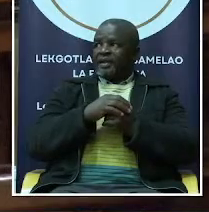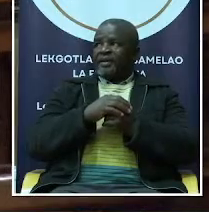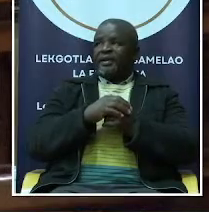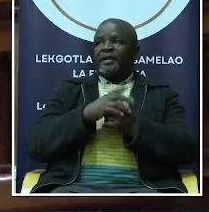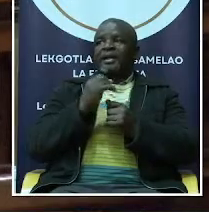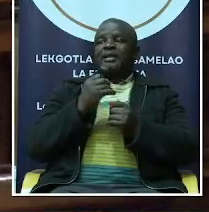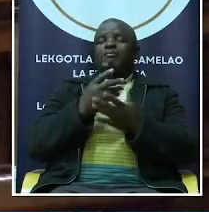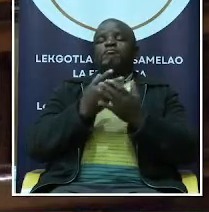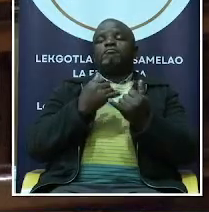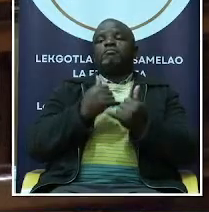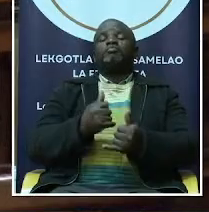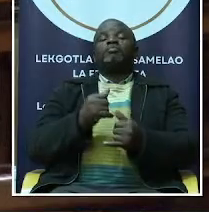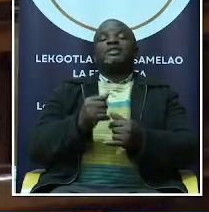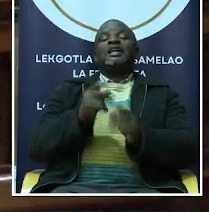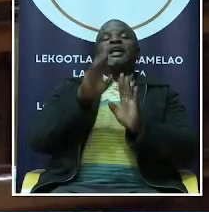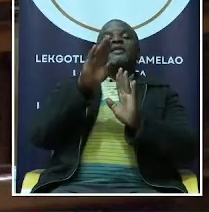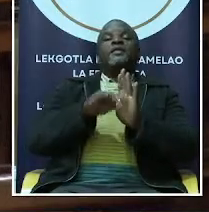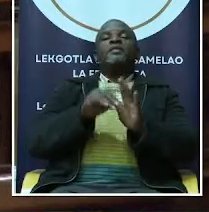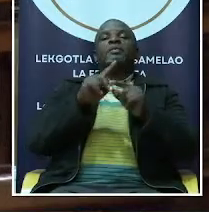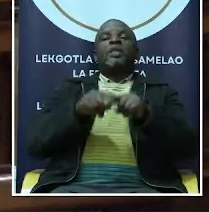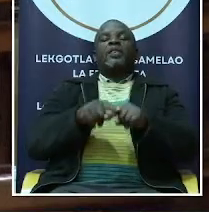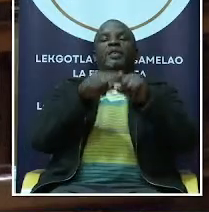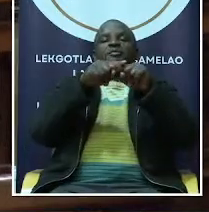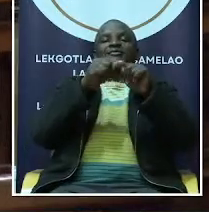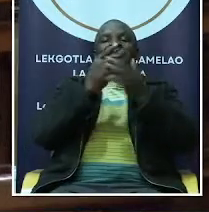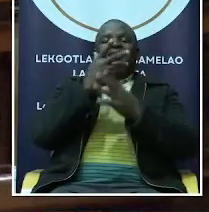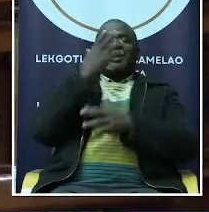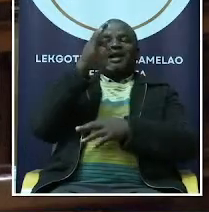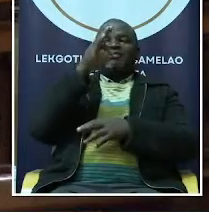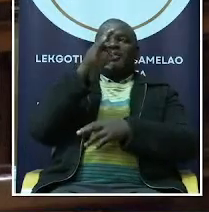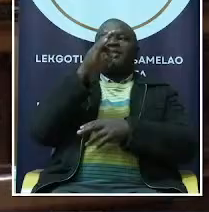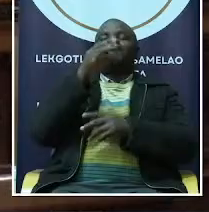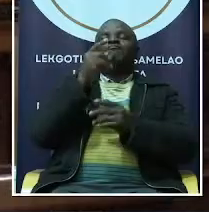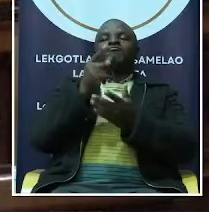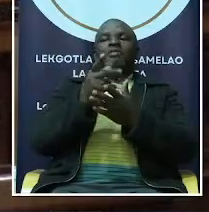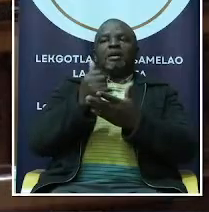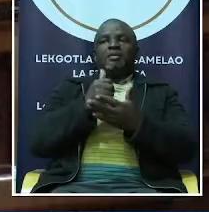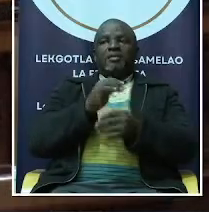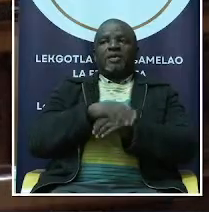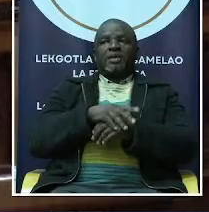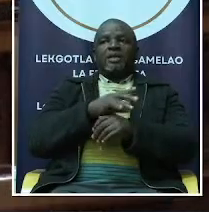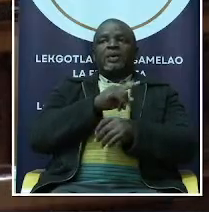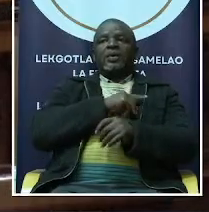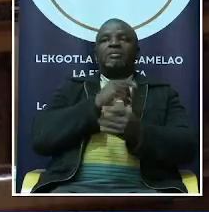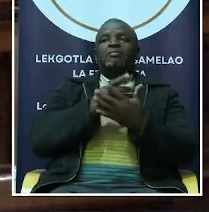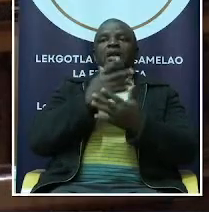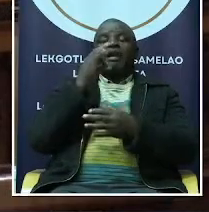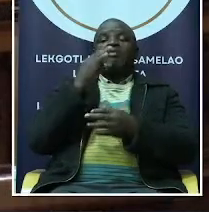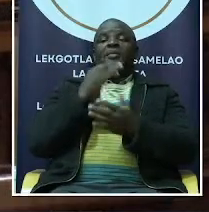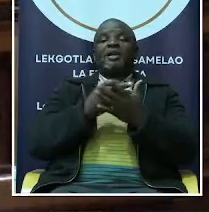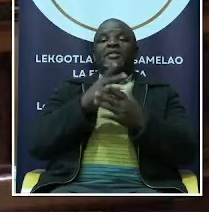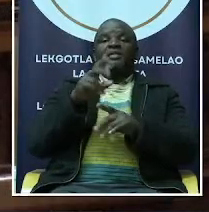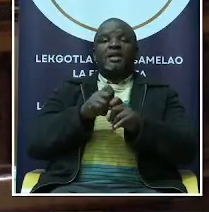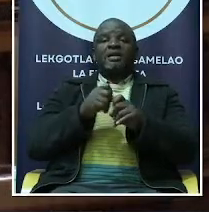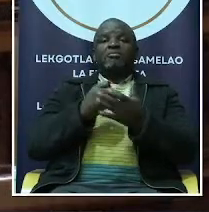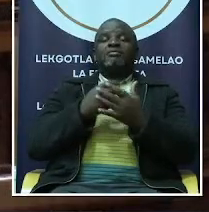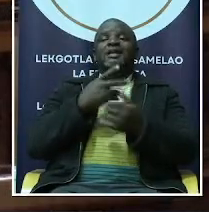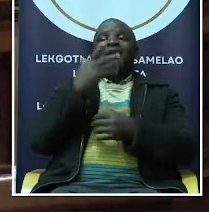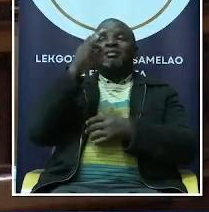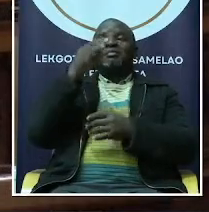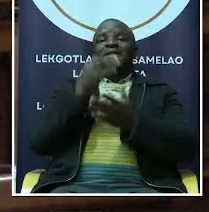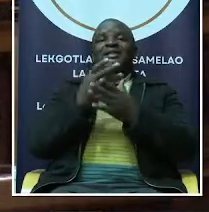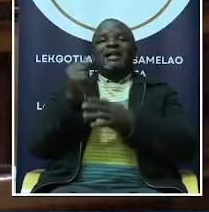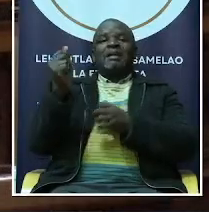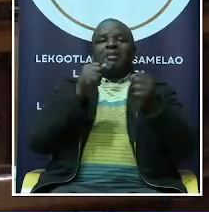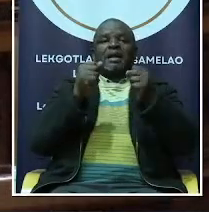the dependence on government, because it is a characteristic of state failure that the government is the largest employer in the